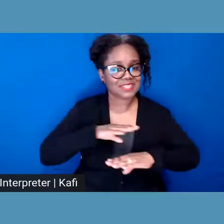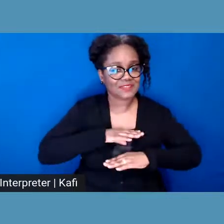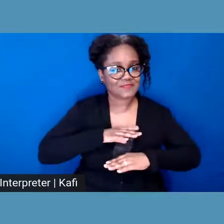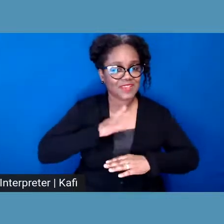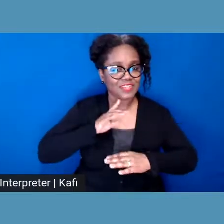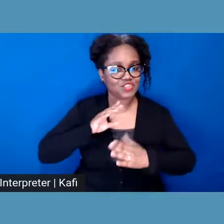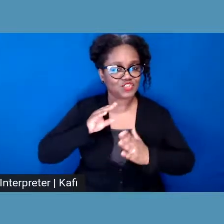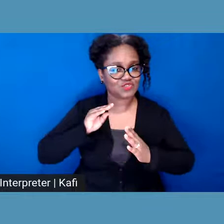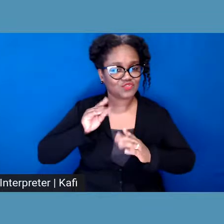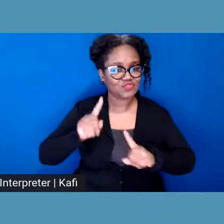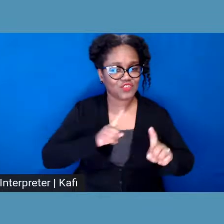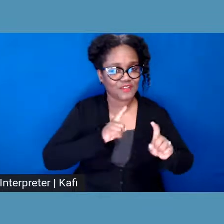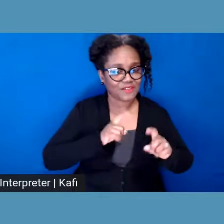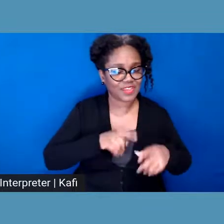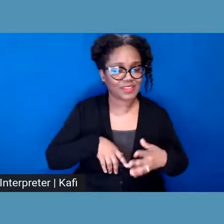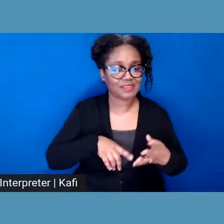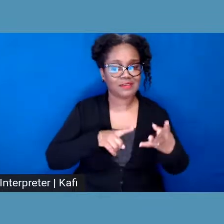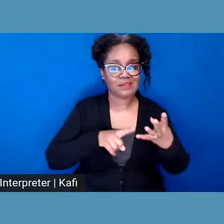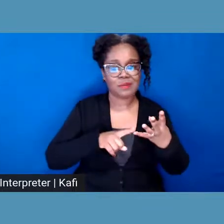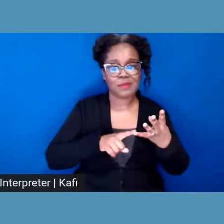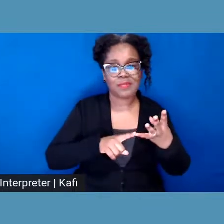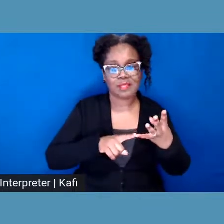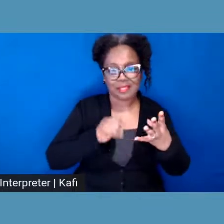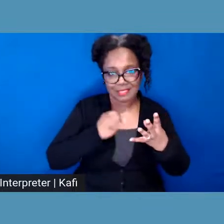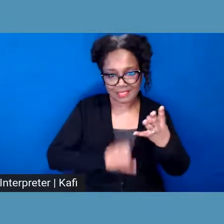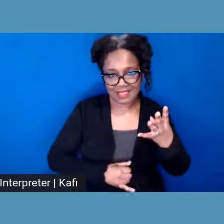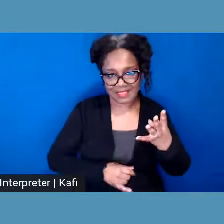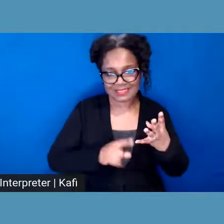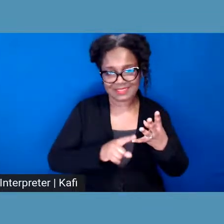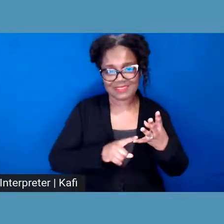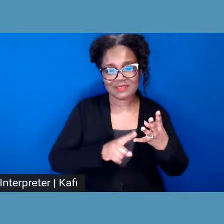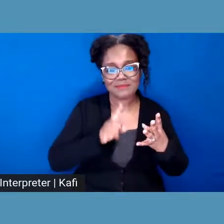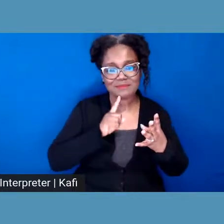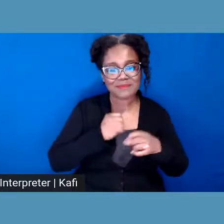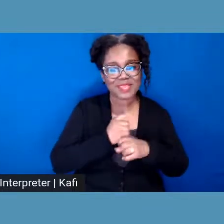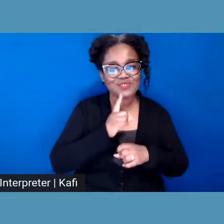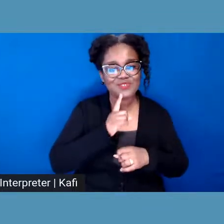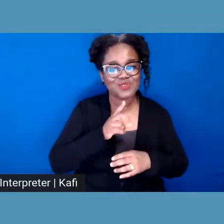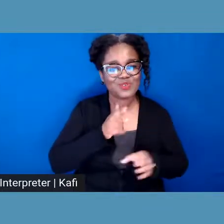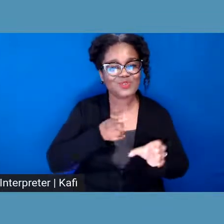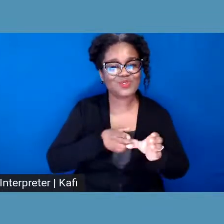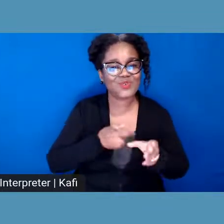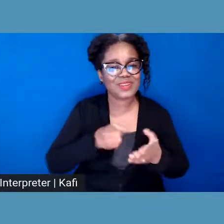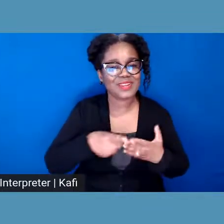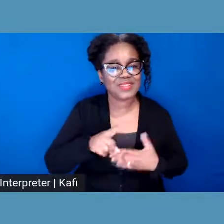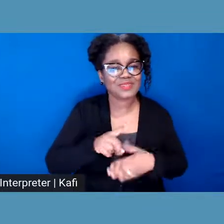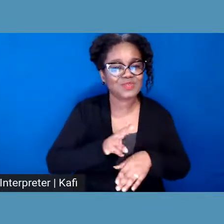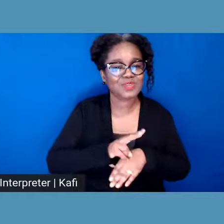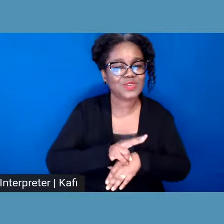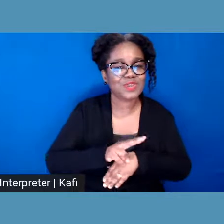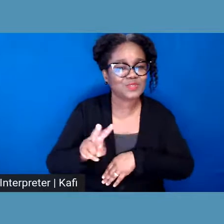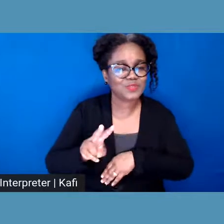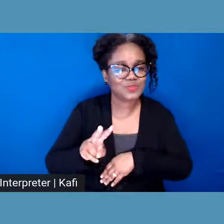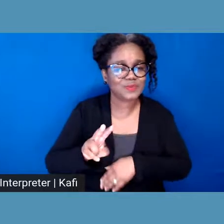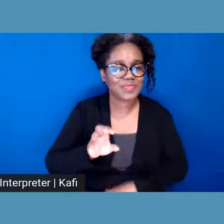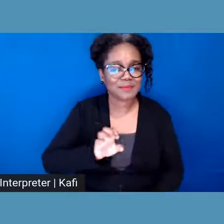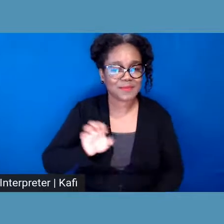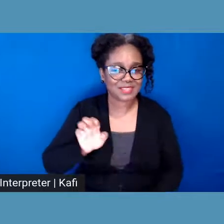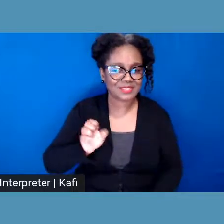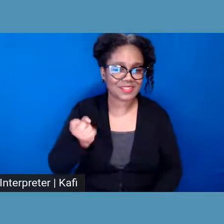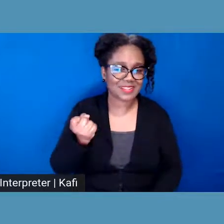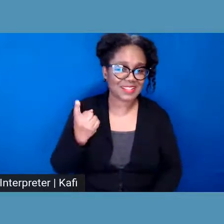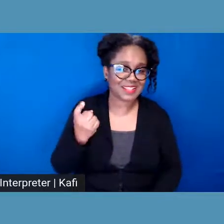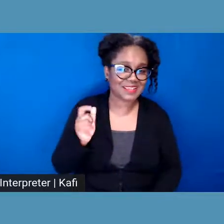be sure to join us next week on Tuesday, June 15th at 2 p.m. Eastern, 11 a.m. Pacific time